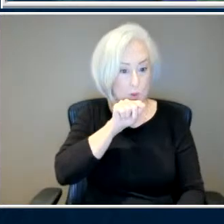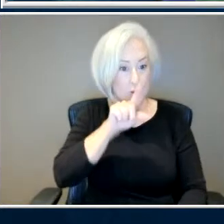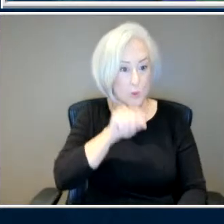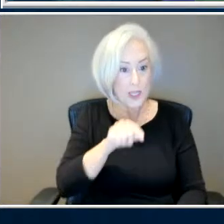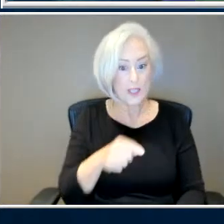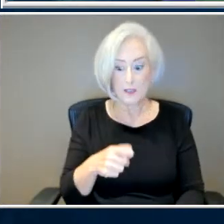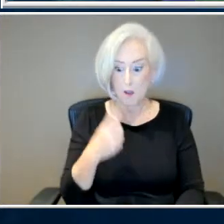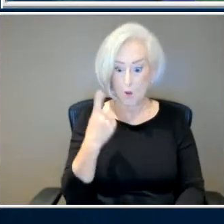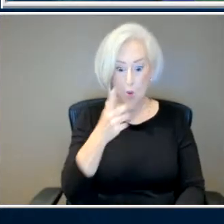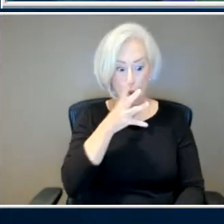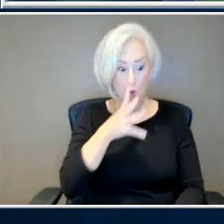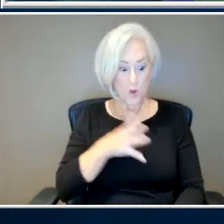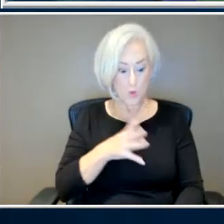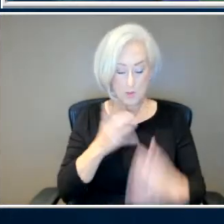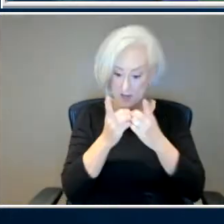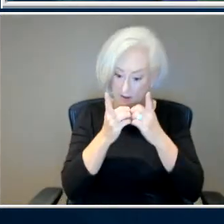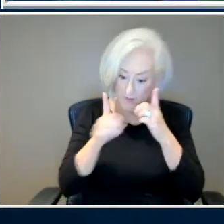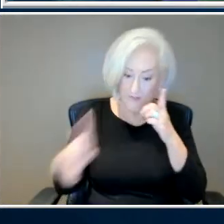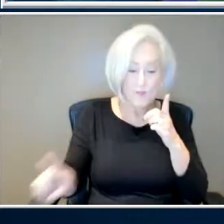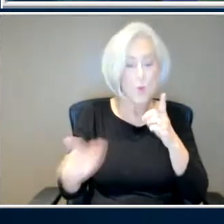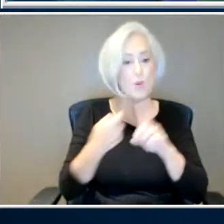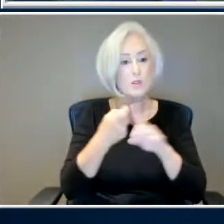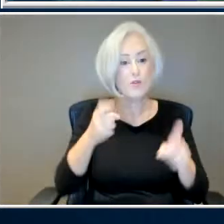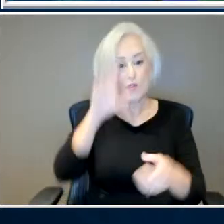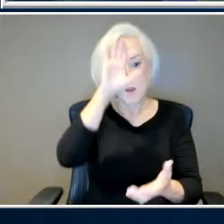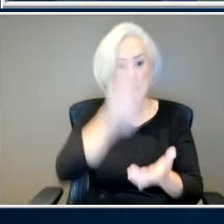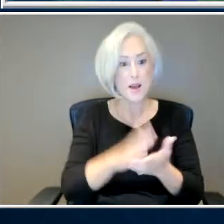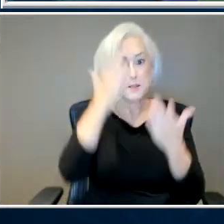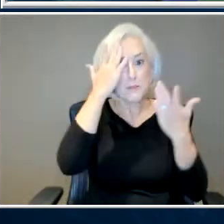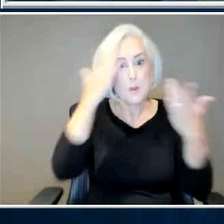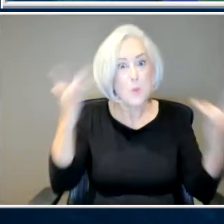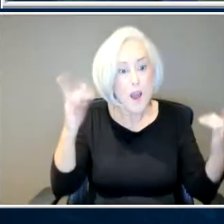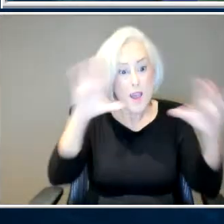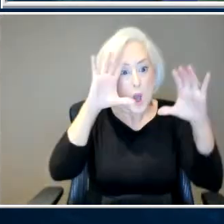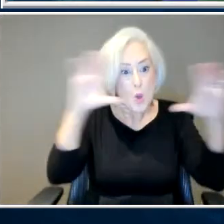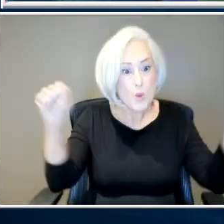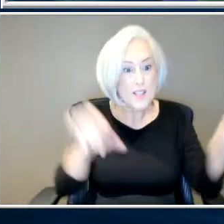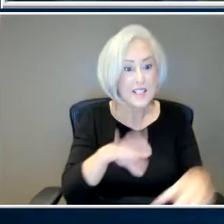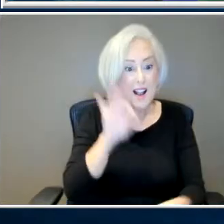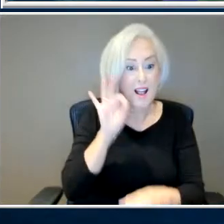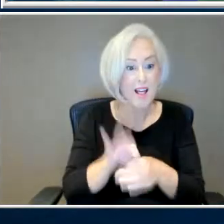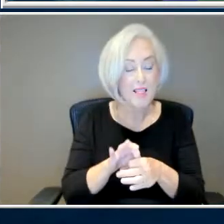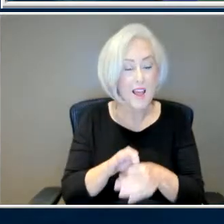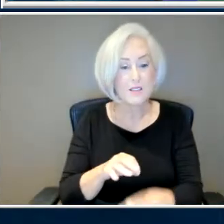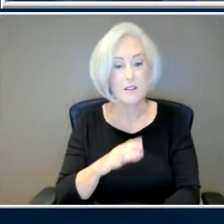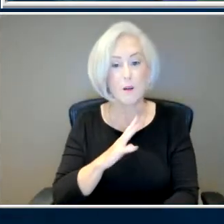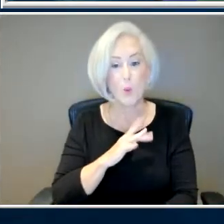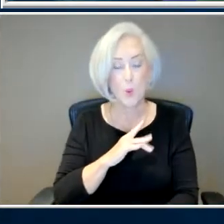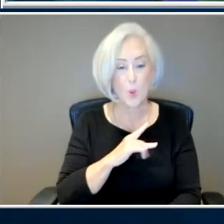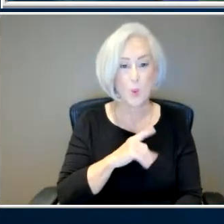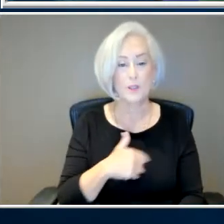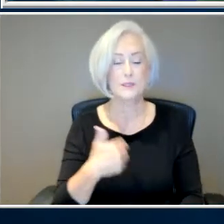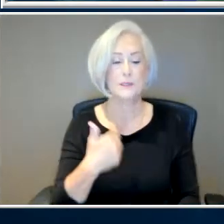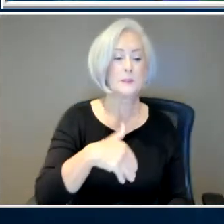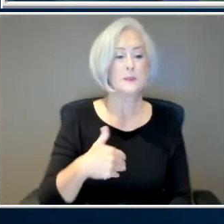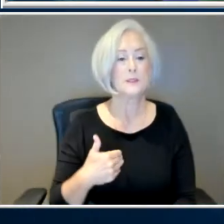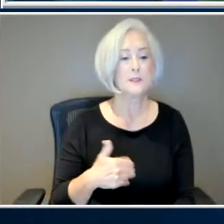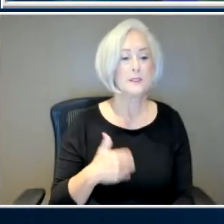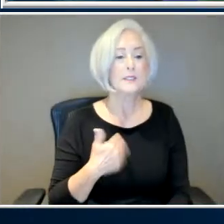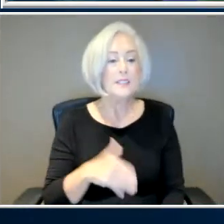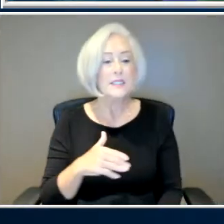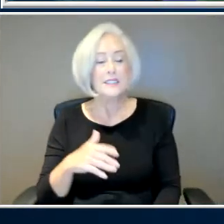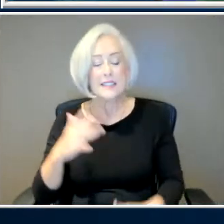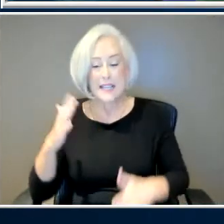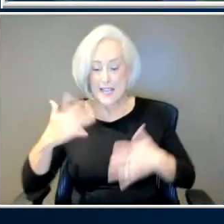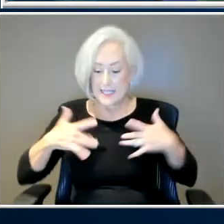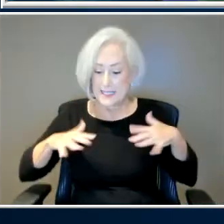was the presidential election. It's so sad. Anxieties are running high for so many people. How do we cope with